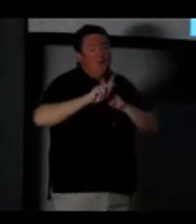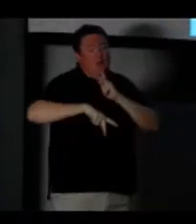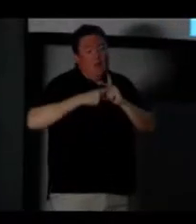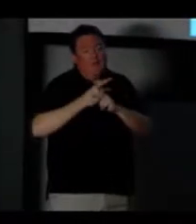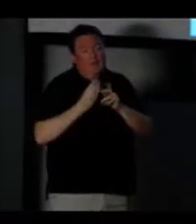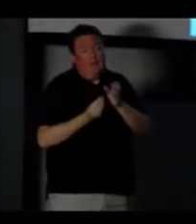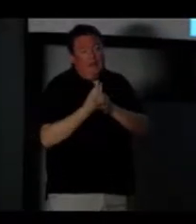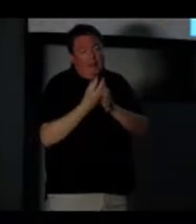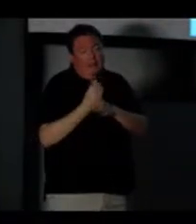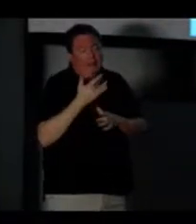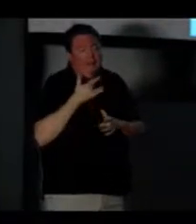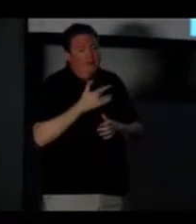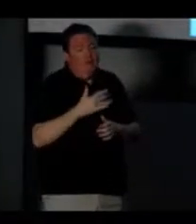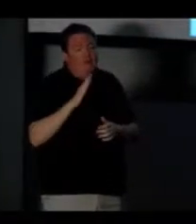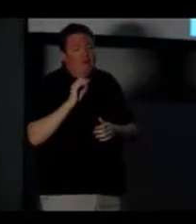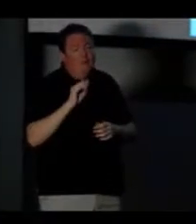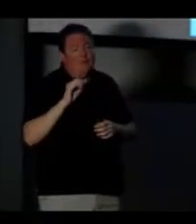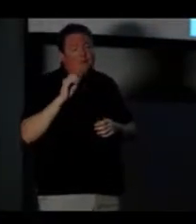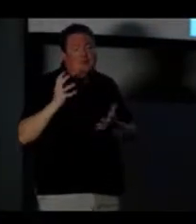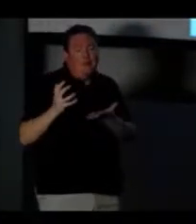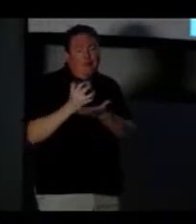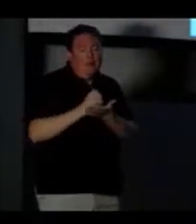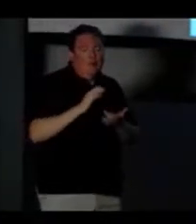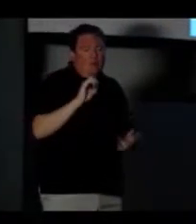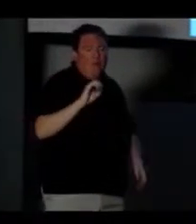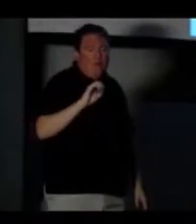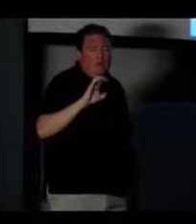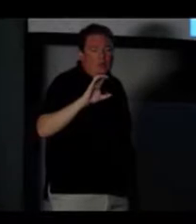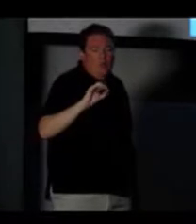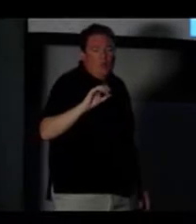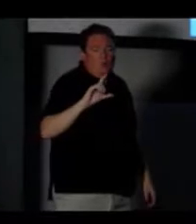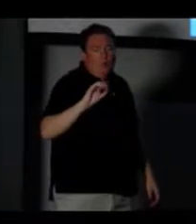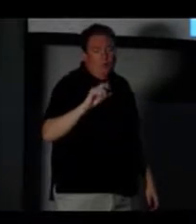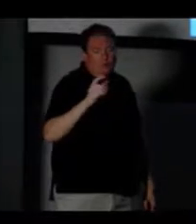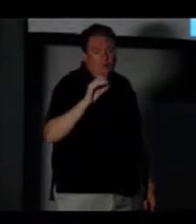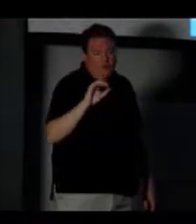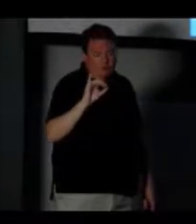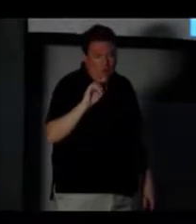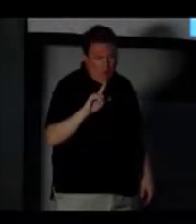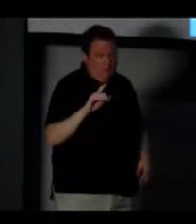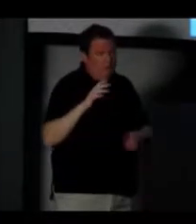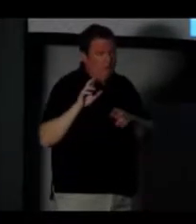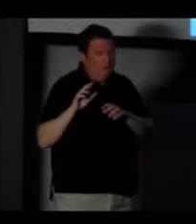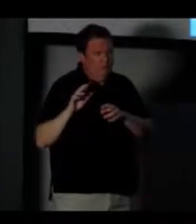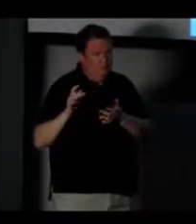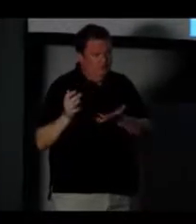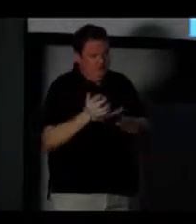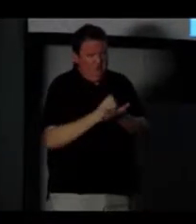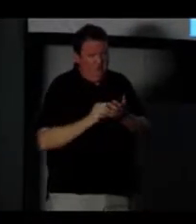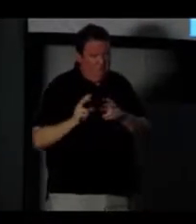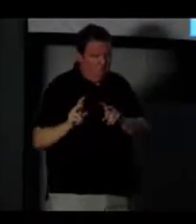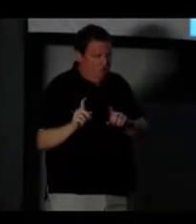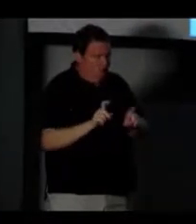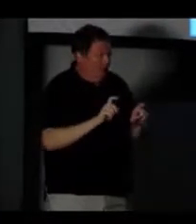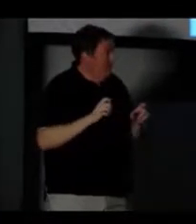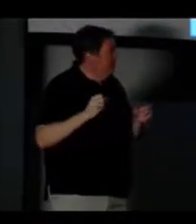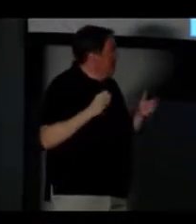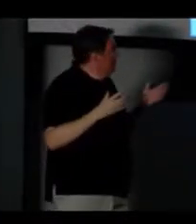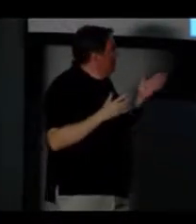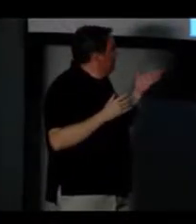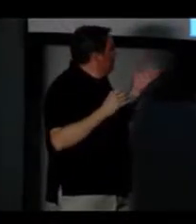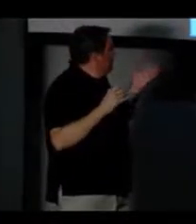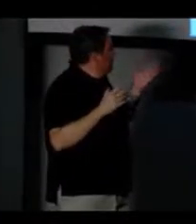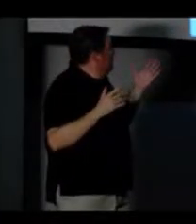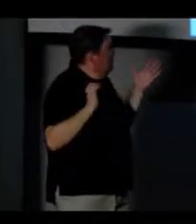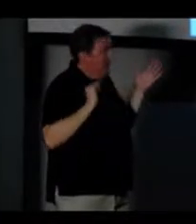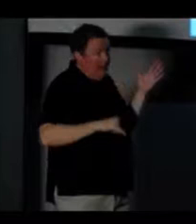that are normally picked up on ecological surveys. So already with this sort of evidence coming out of